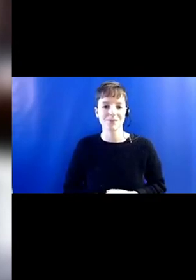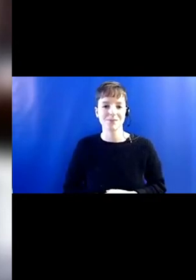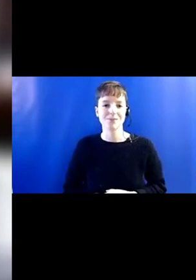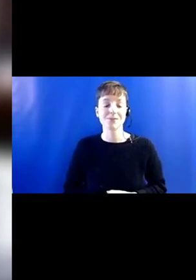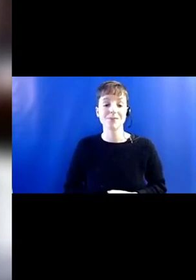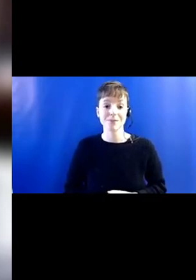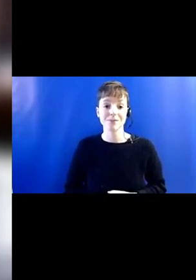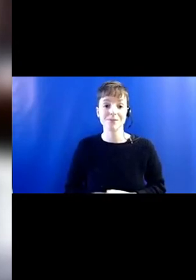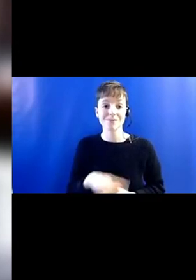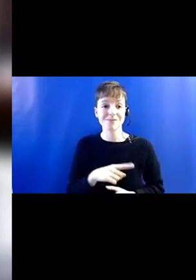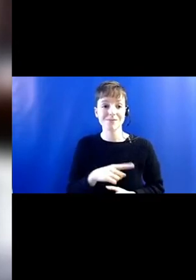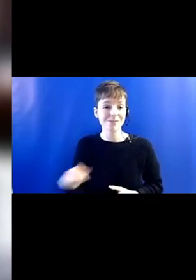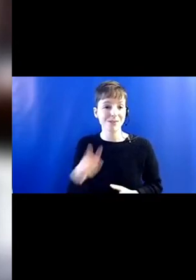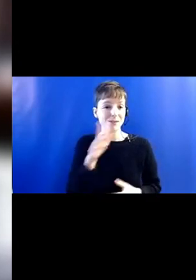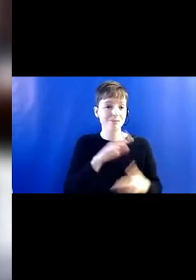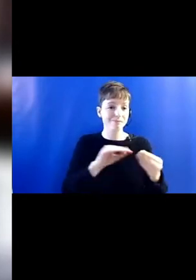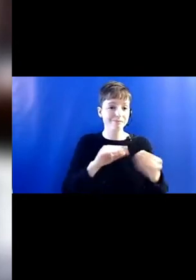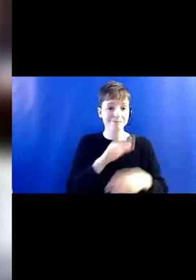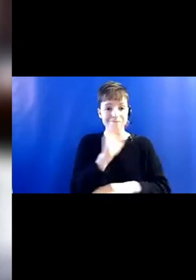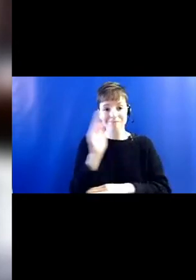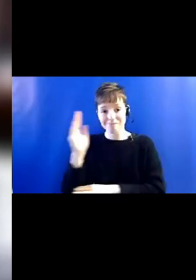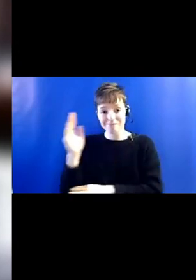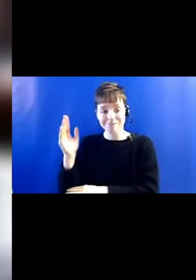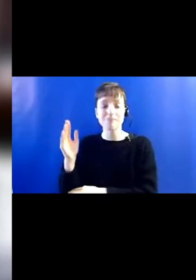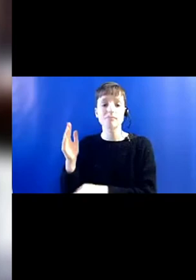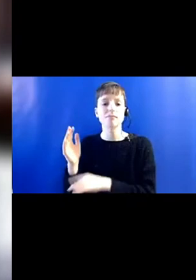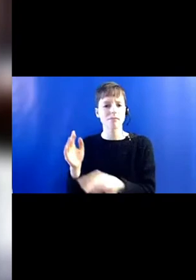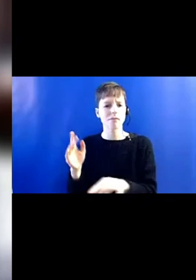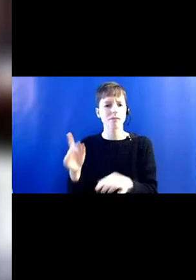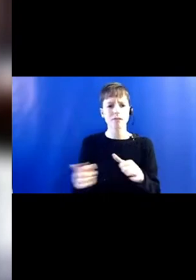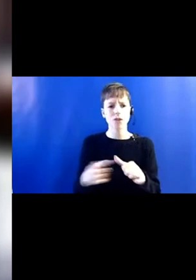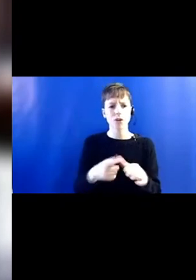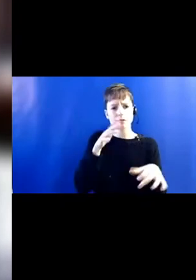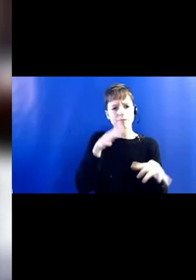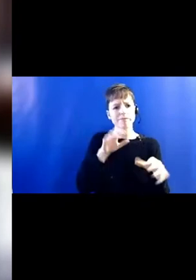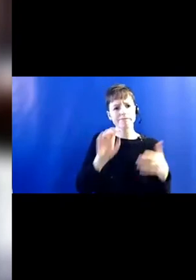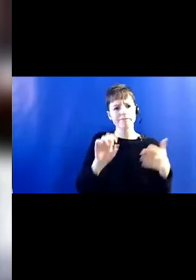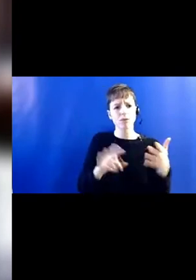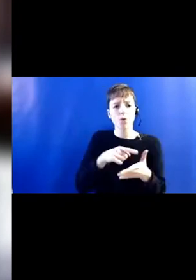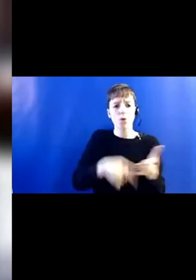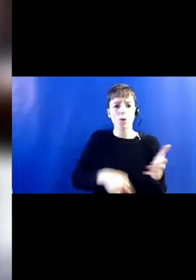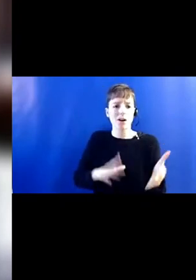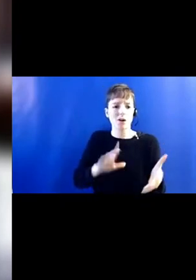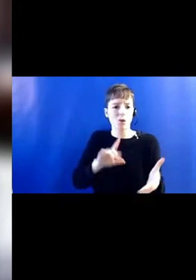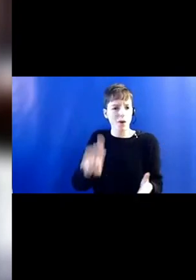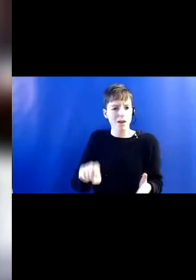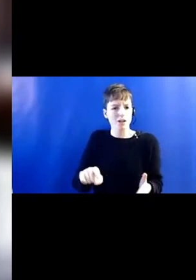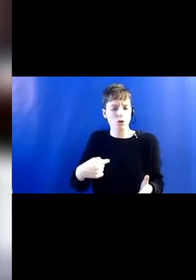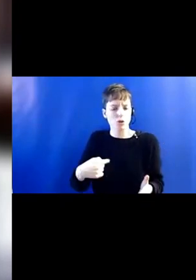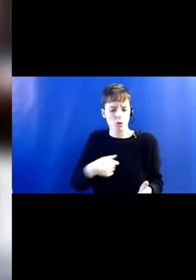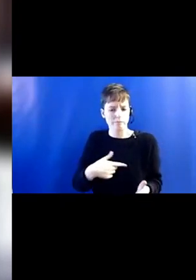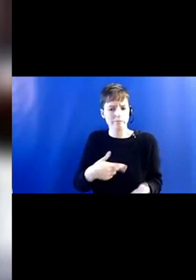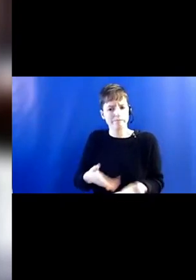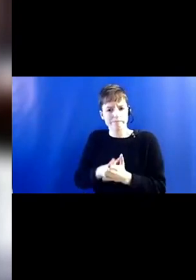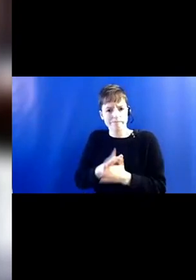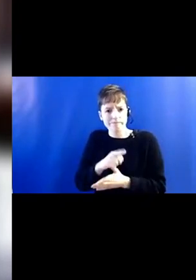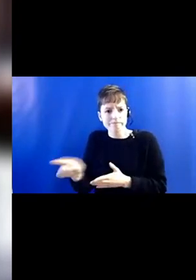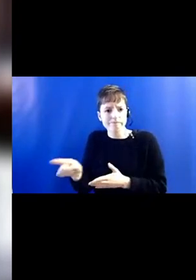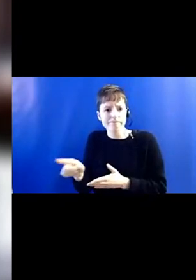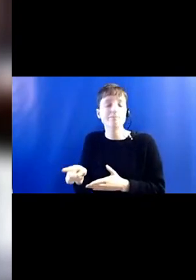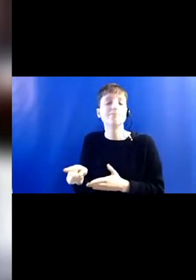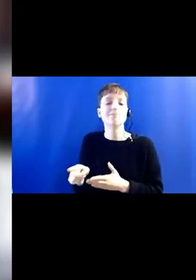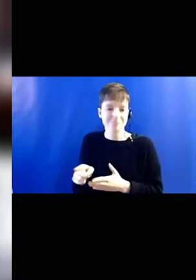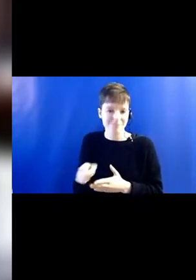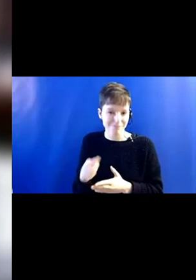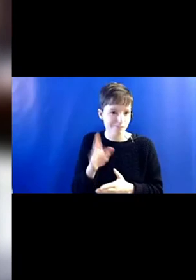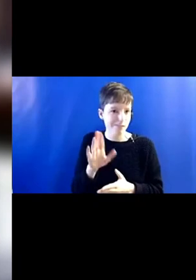Before they begin, let me tell you the questions that we asked them to speak to in our consultations with them, many of which will be addressed